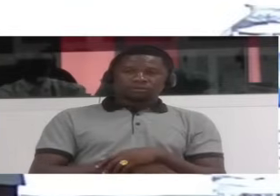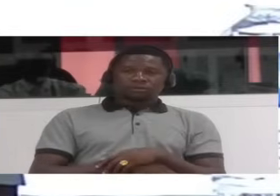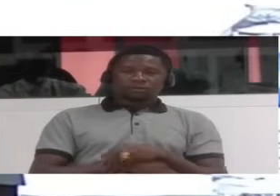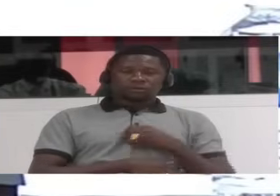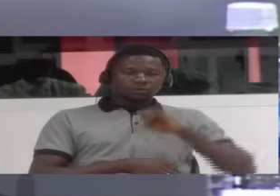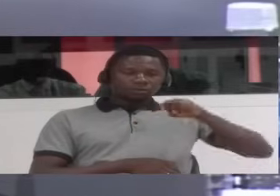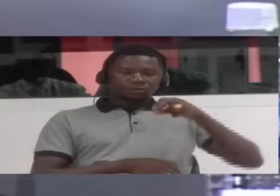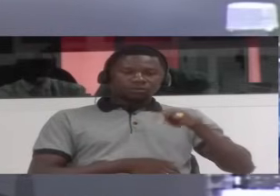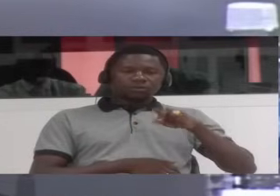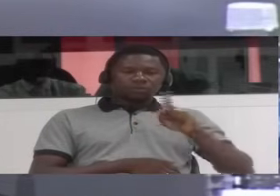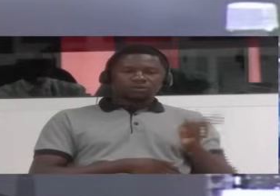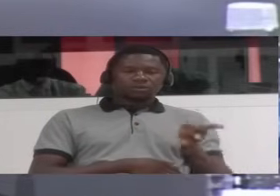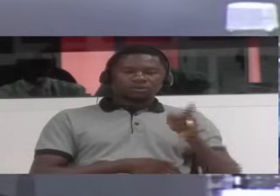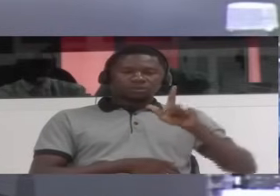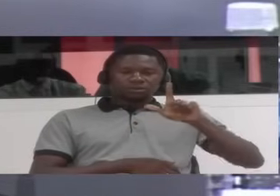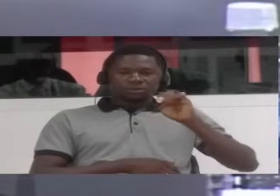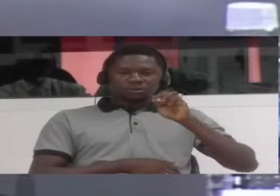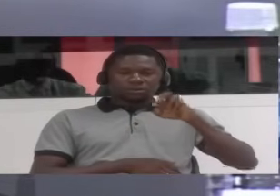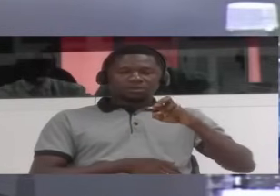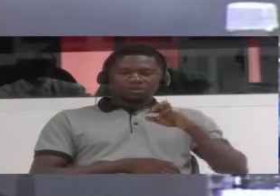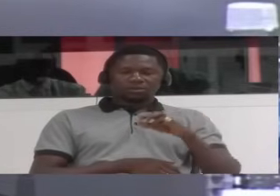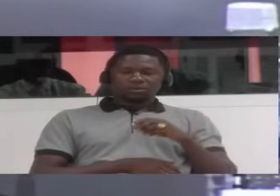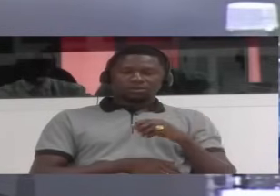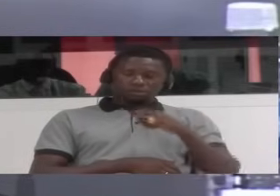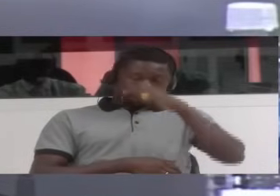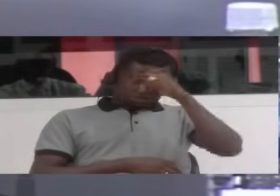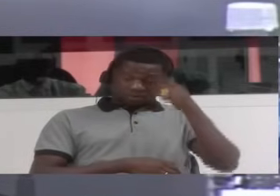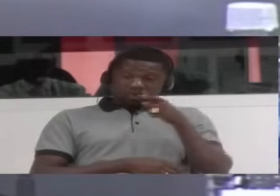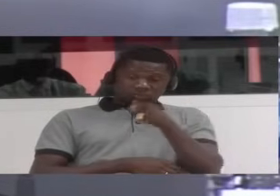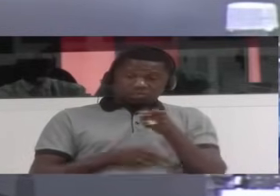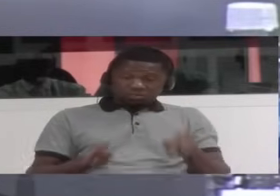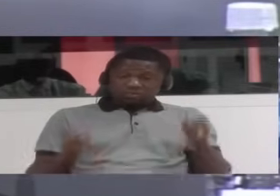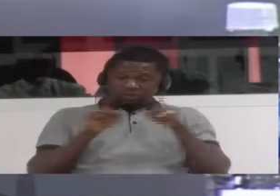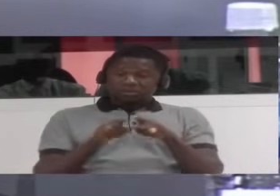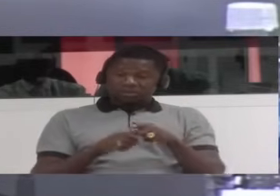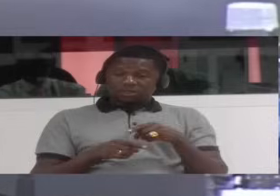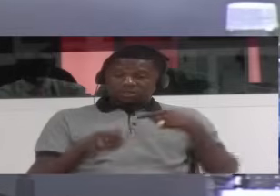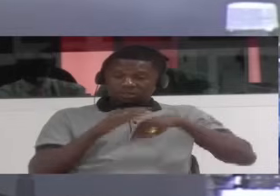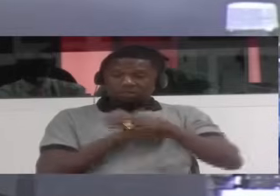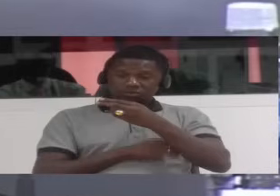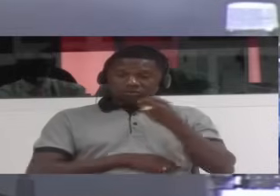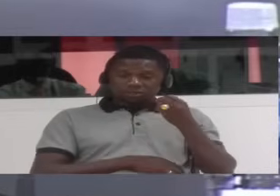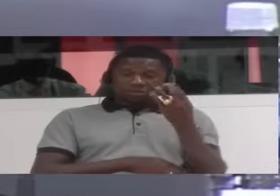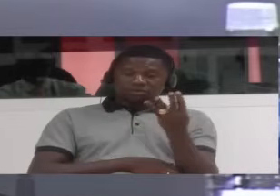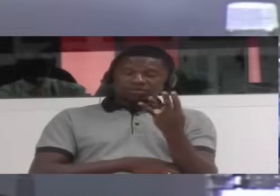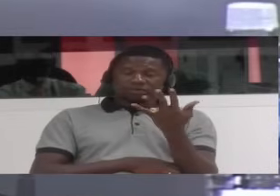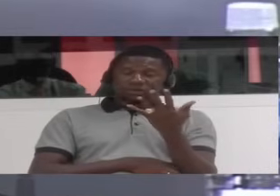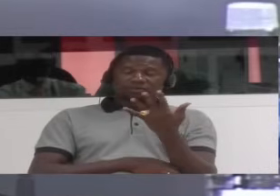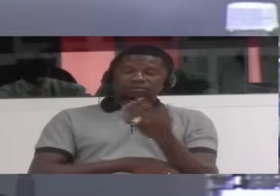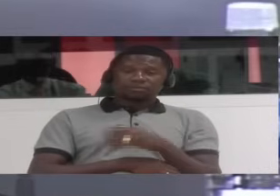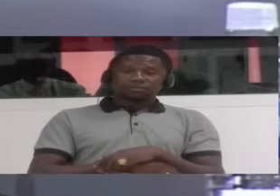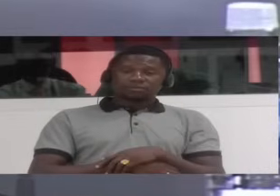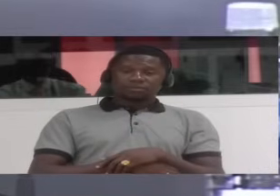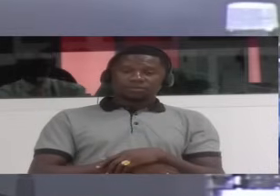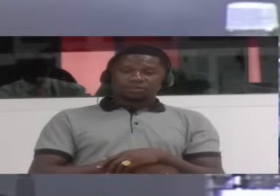jungler operation. Did you participate in an operation in 2005? 2005.